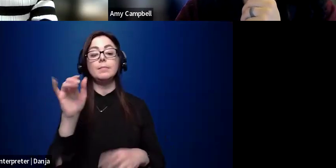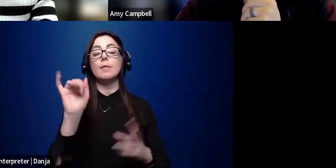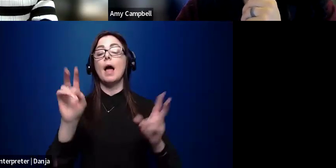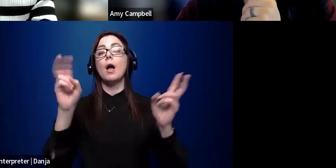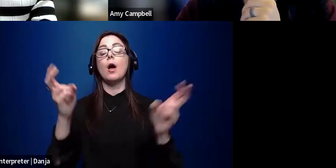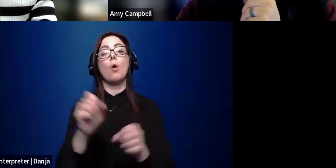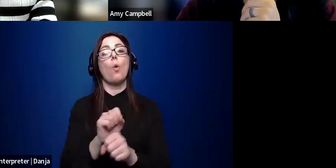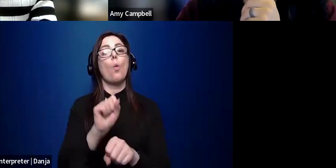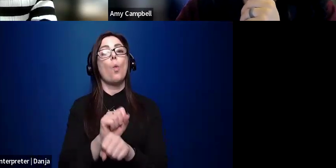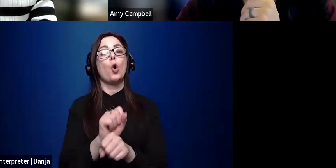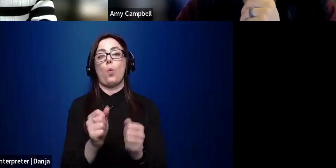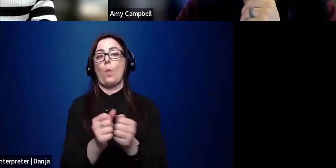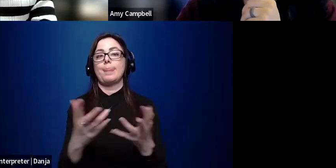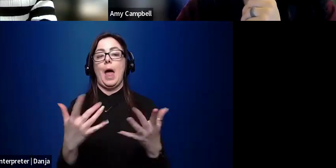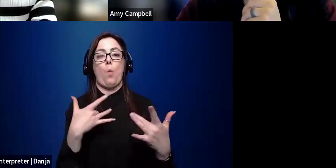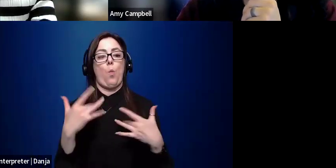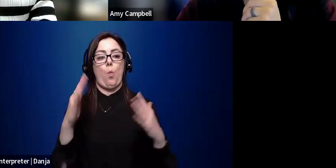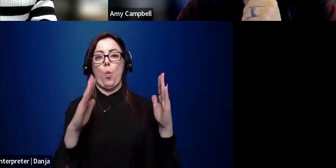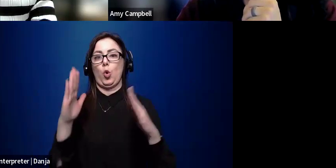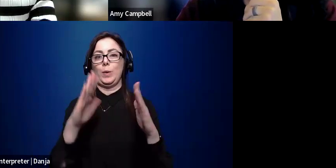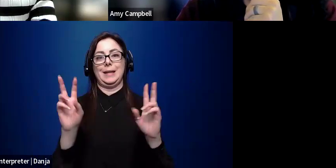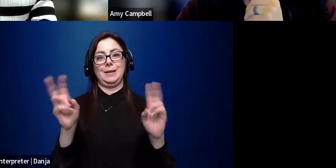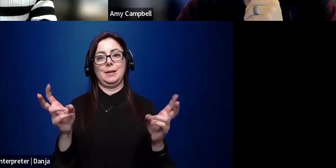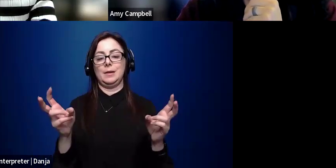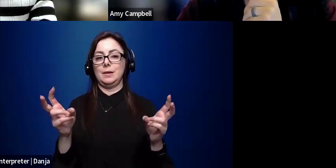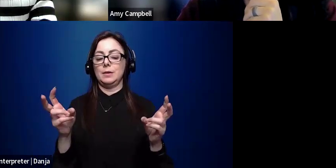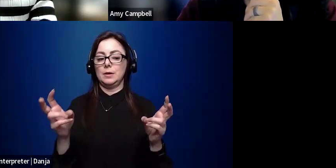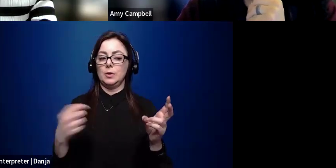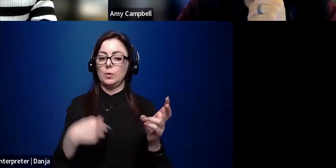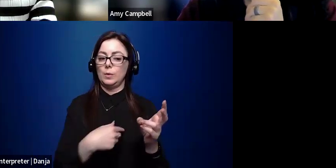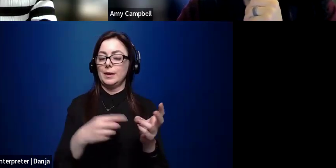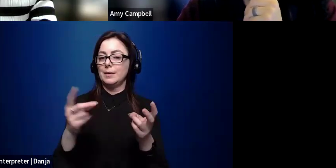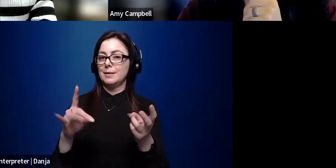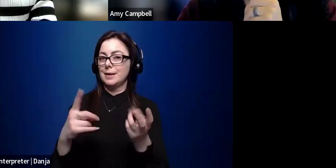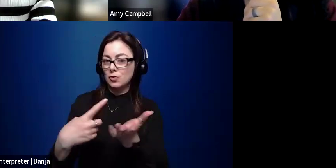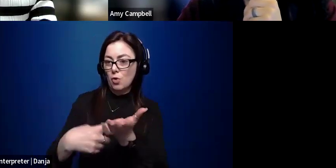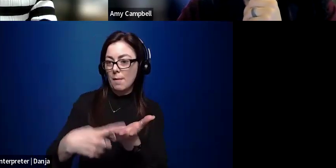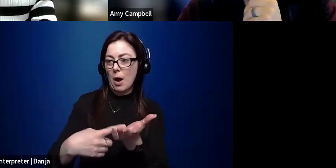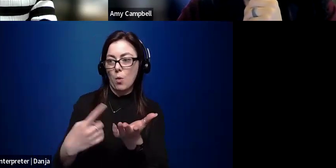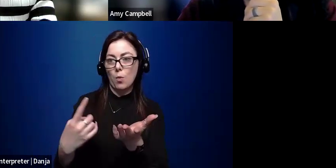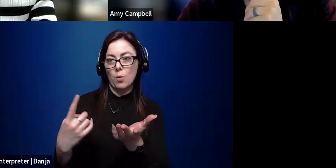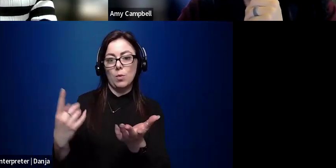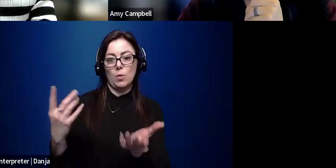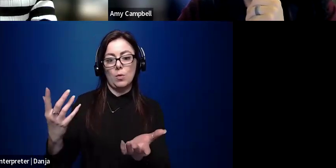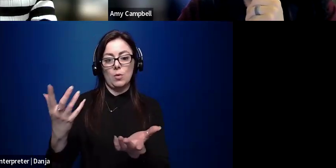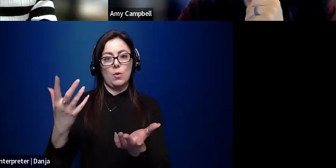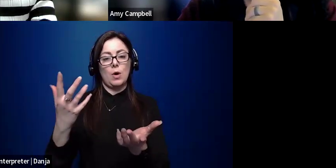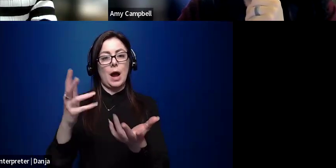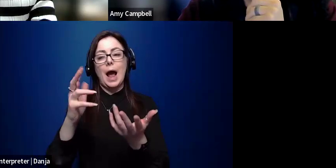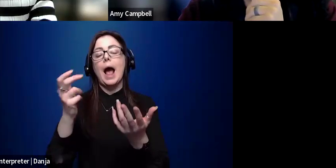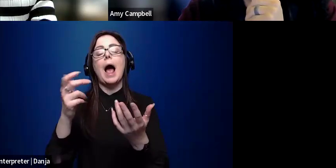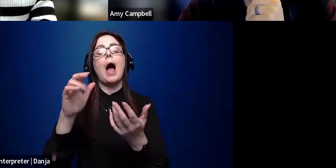Worry discussion at the state level, we talked about, you know, all the things people have to do to get a